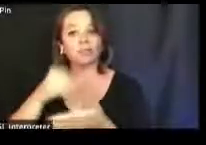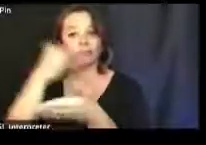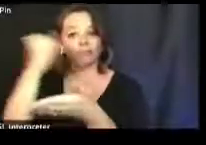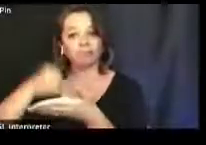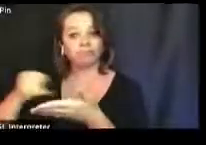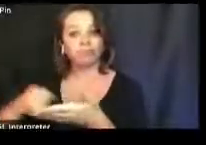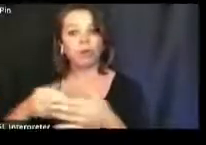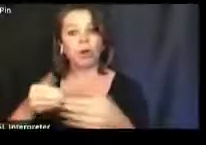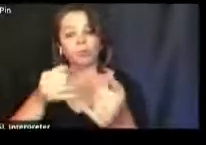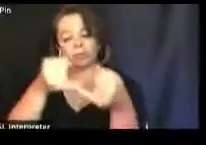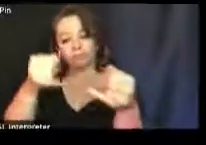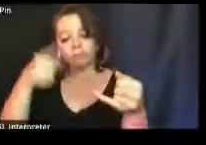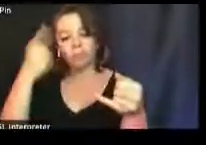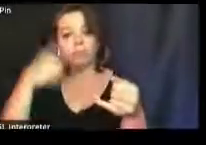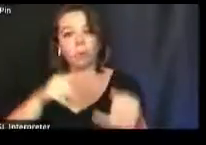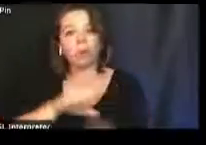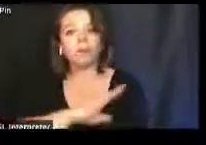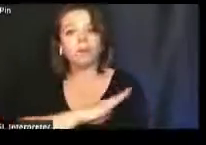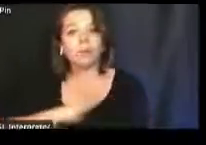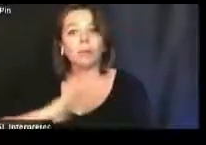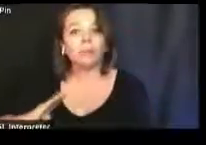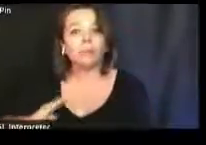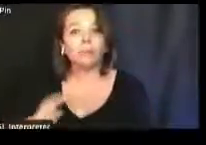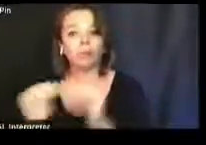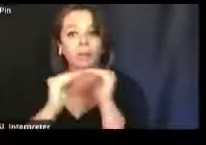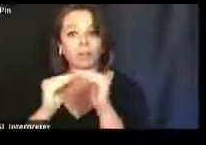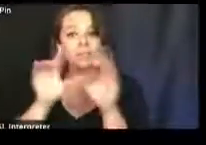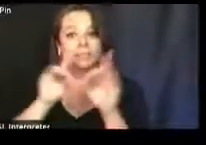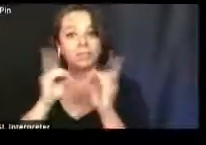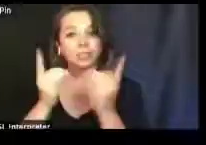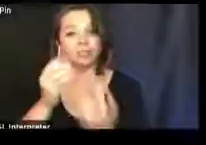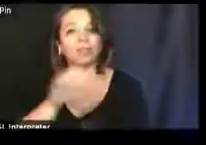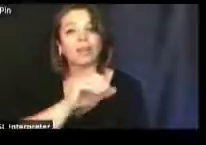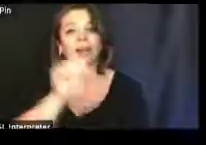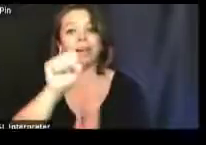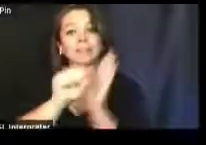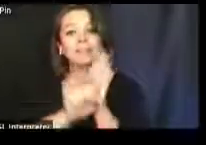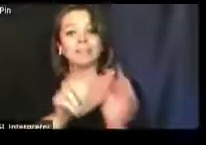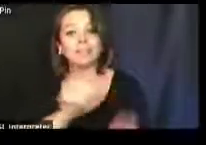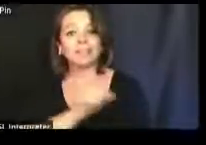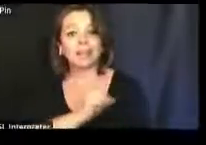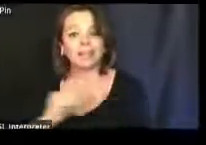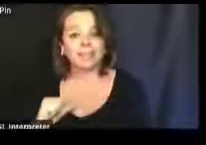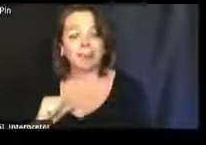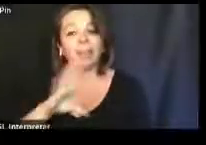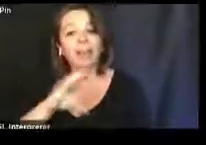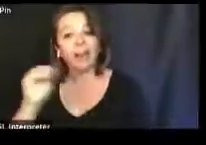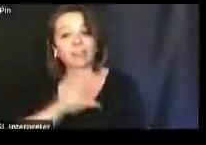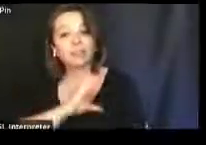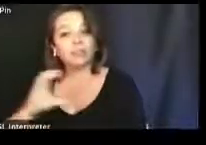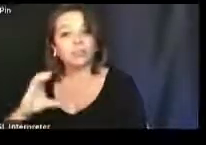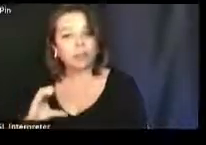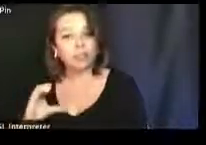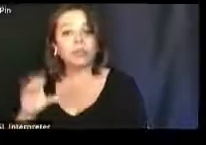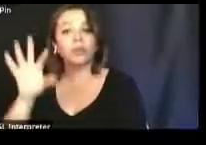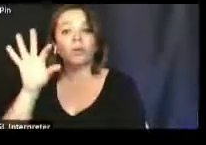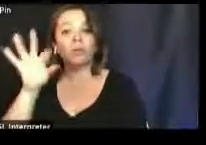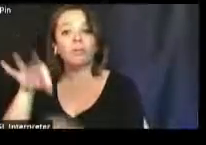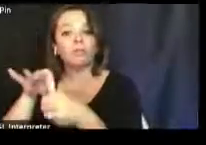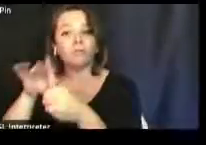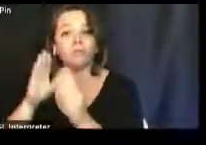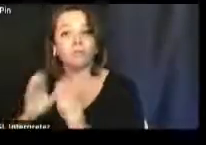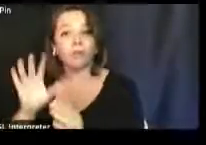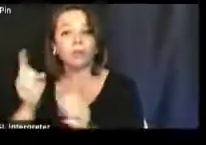board of equalization districts. In 2010, the Congressional Voters First Act added the responsibilities